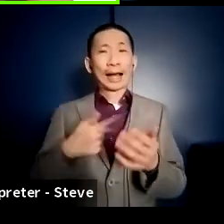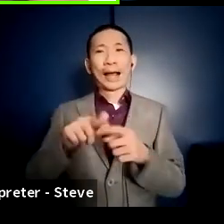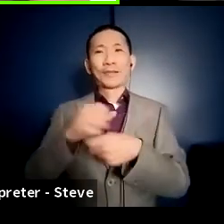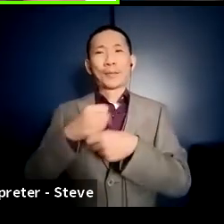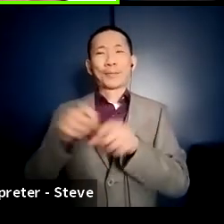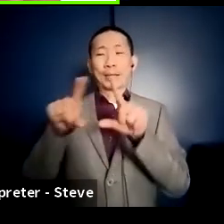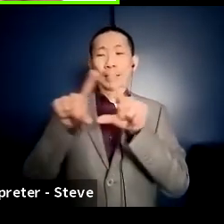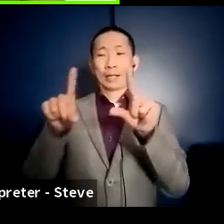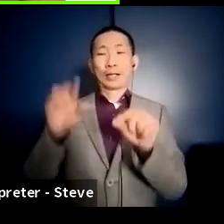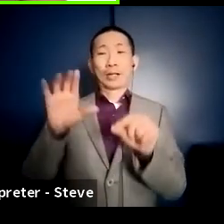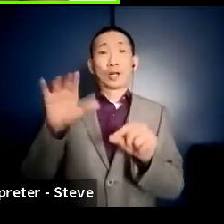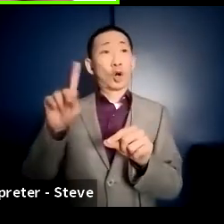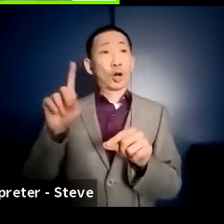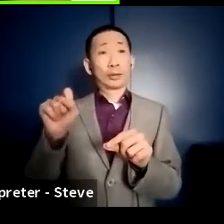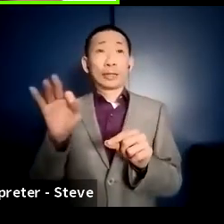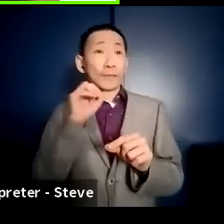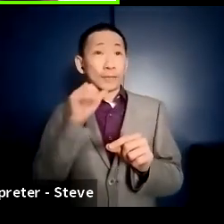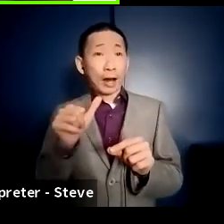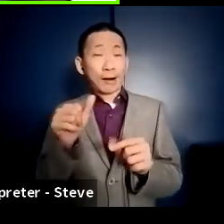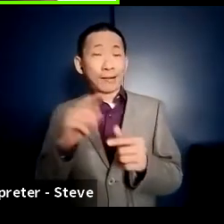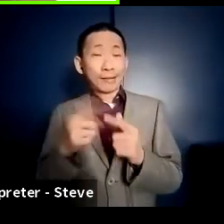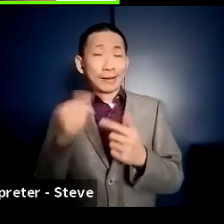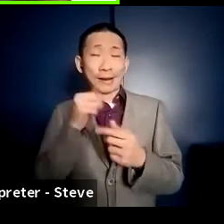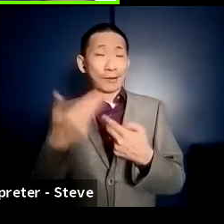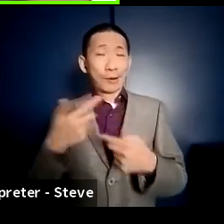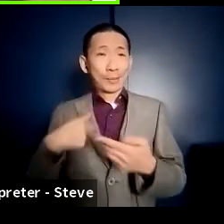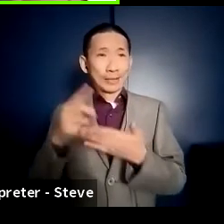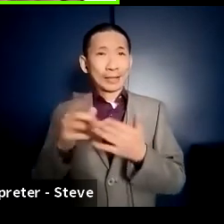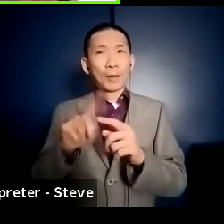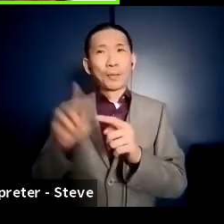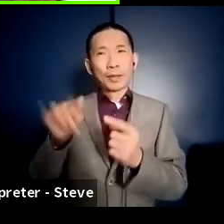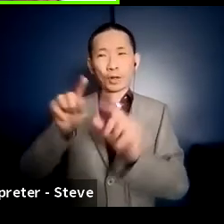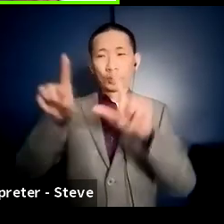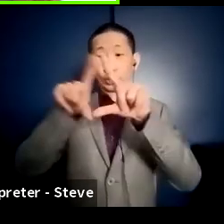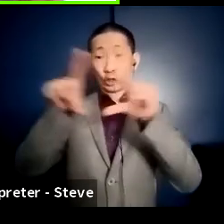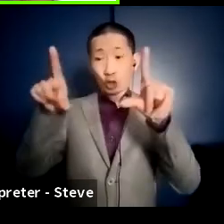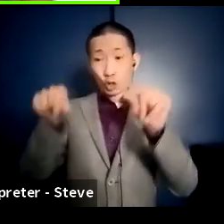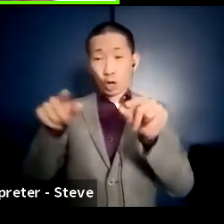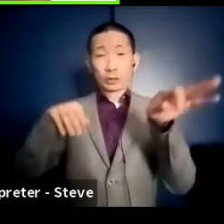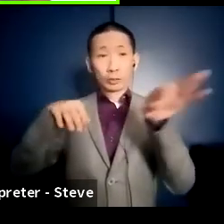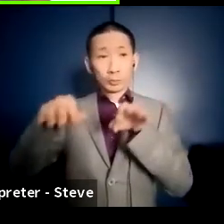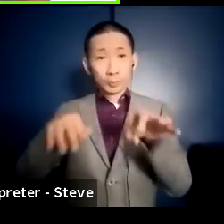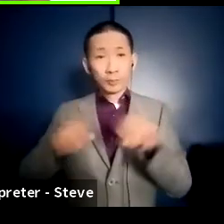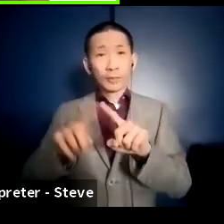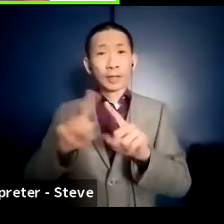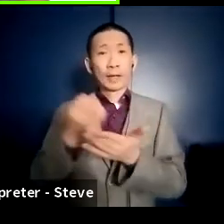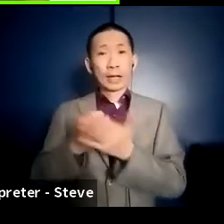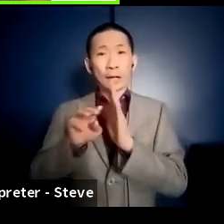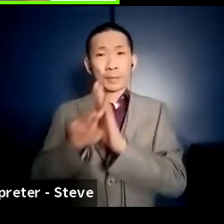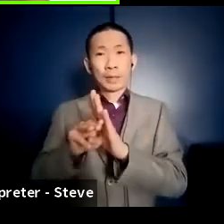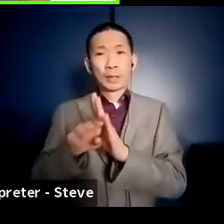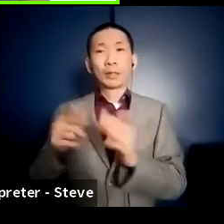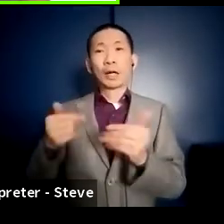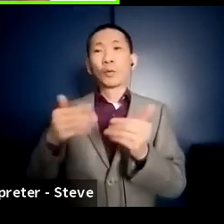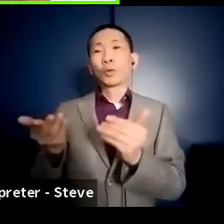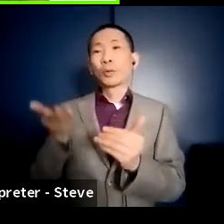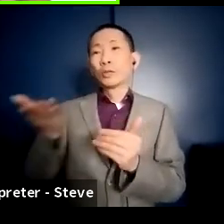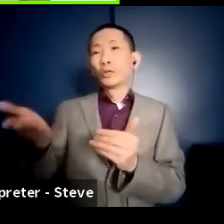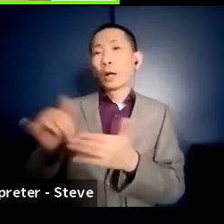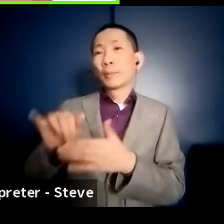cards, otherwise I'm not a real designer. And it's a series of cards that outline a whole bunch of different kind of economic models. So I'm just gonna go ahead and drop that link